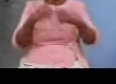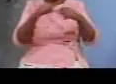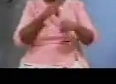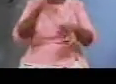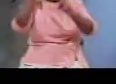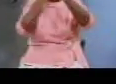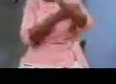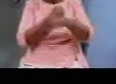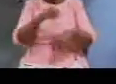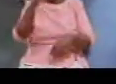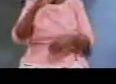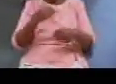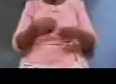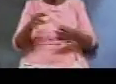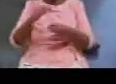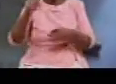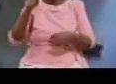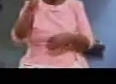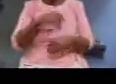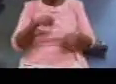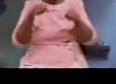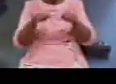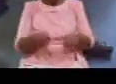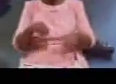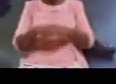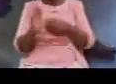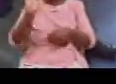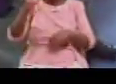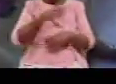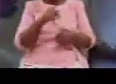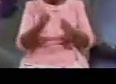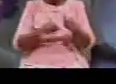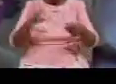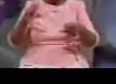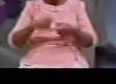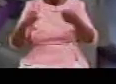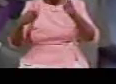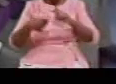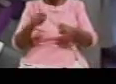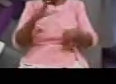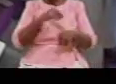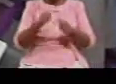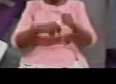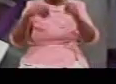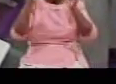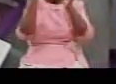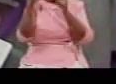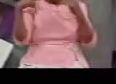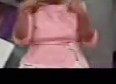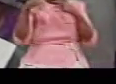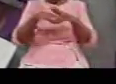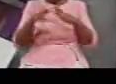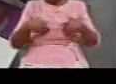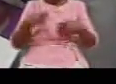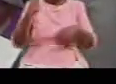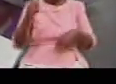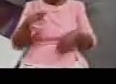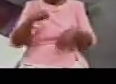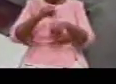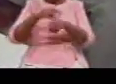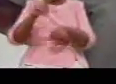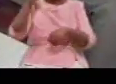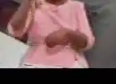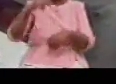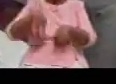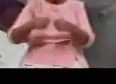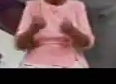of God abides on him. Every chain, every yoke in your life, by the anointing, it will break